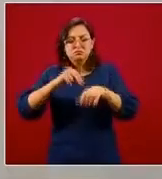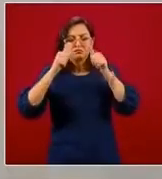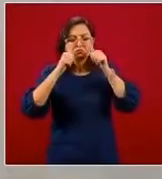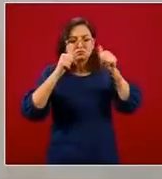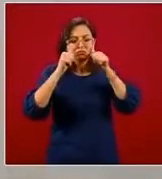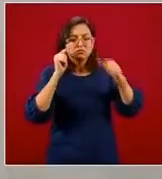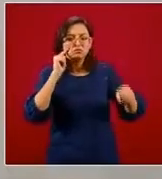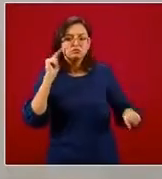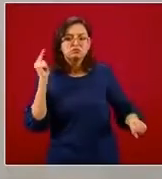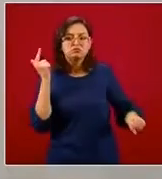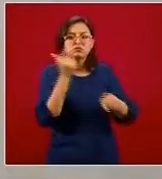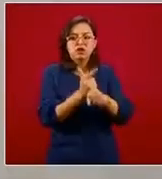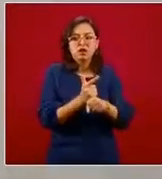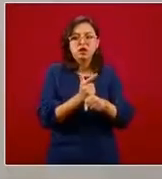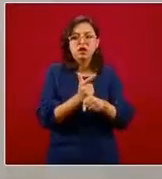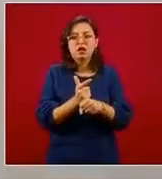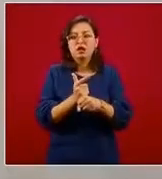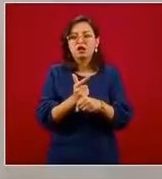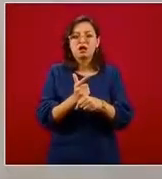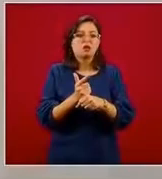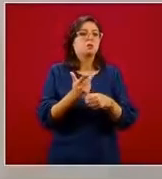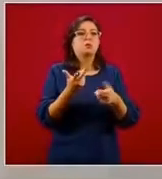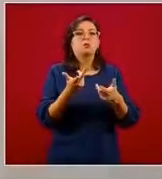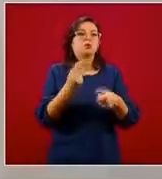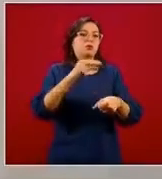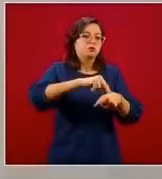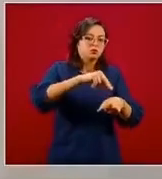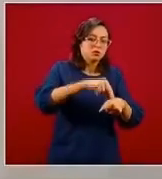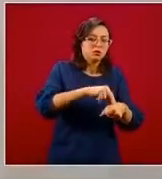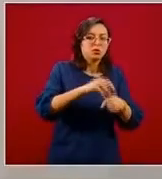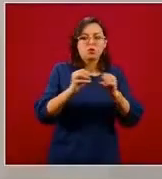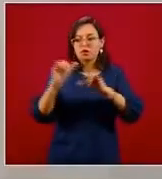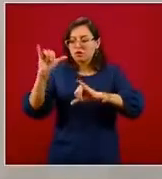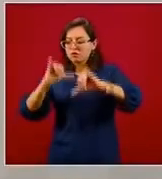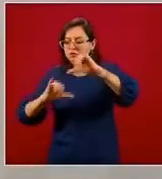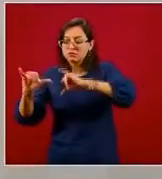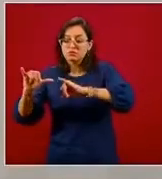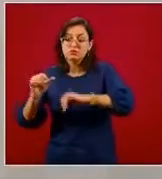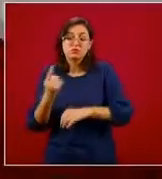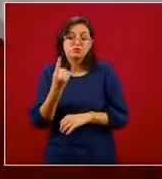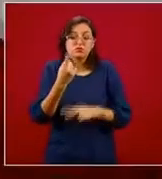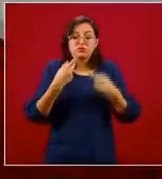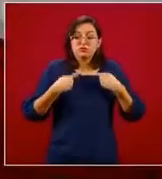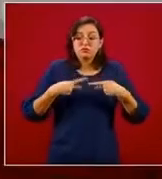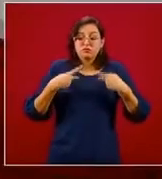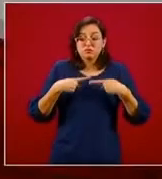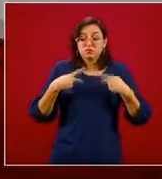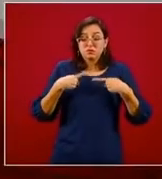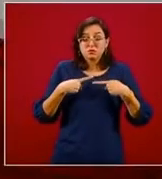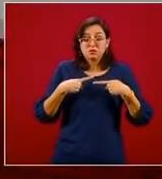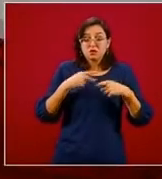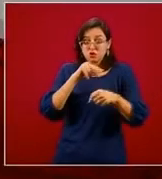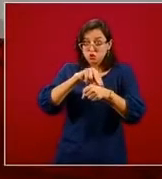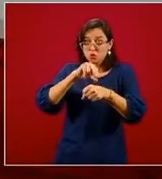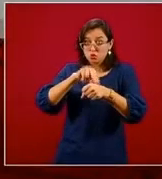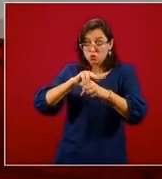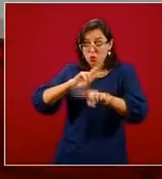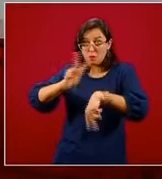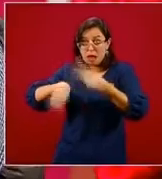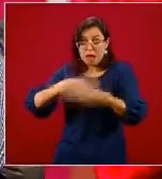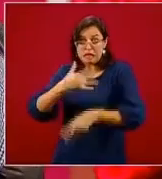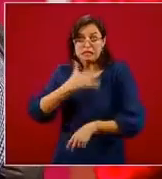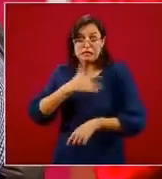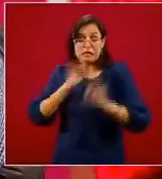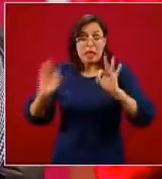how are we going diagnóstico, to attend tanto them clínico como por and how are we going to laboratorio, diagnose them normalmente in la a persona hospital and clinic, Normally,